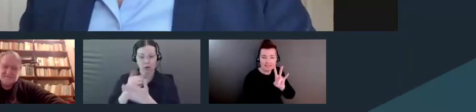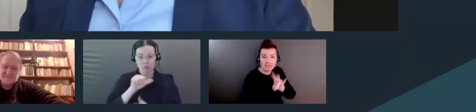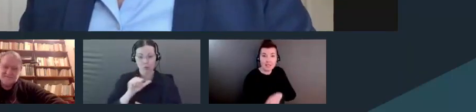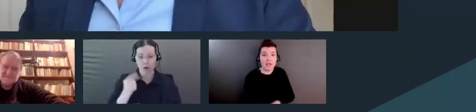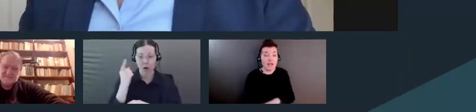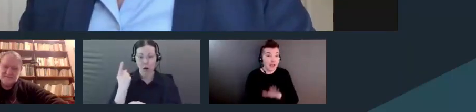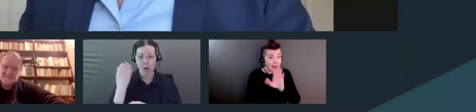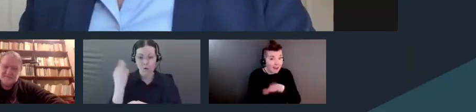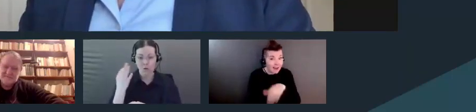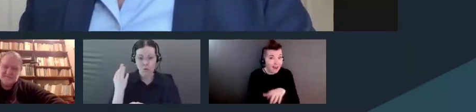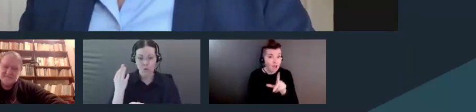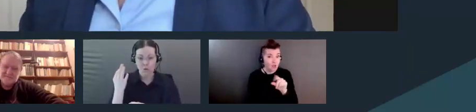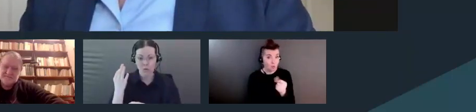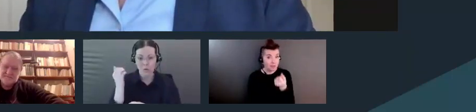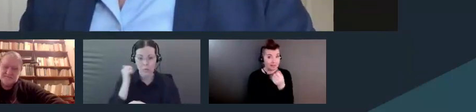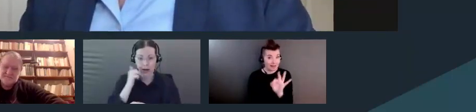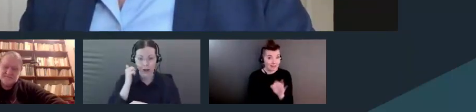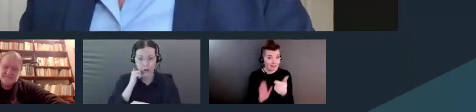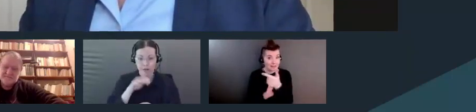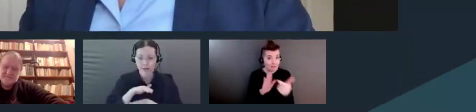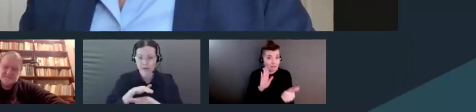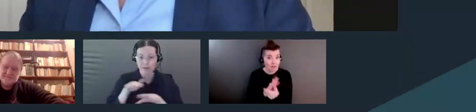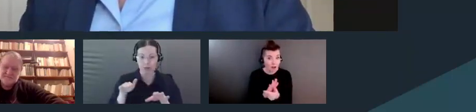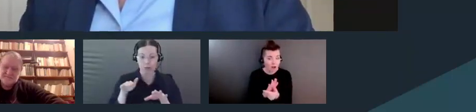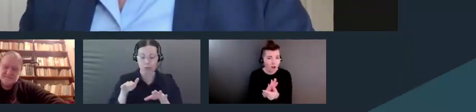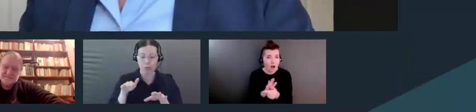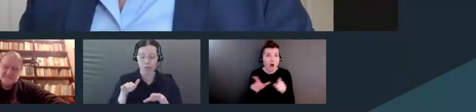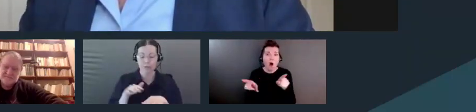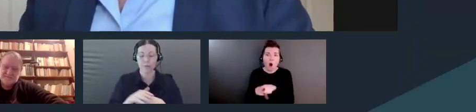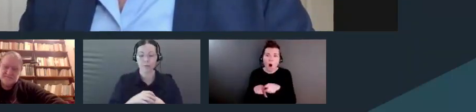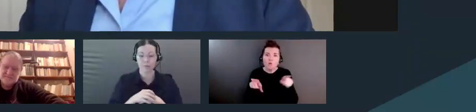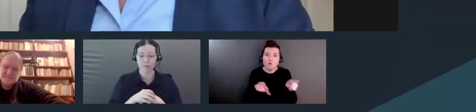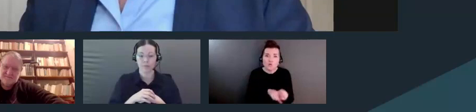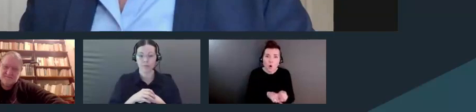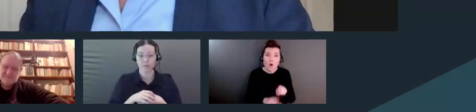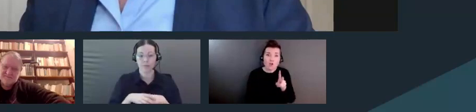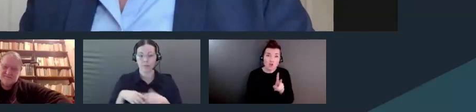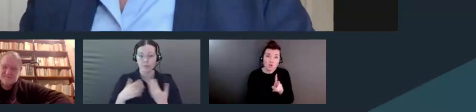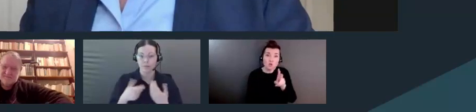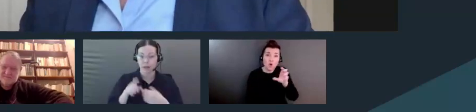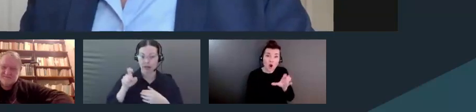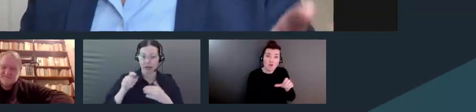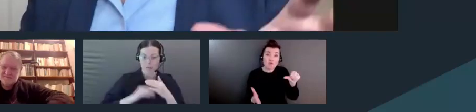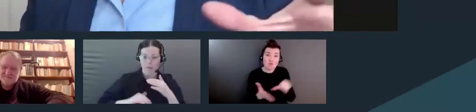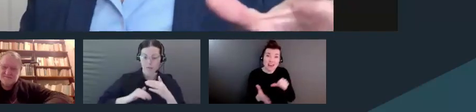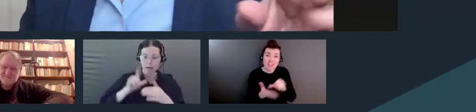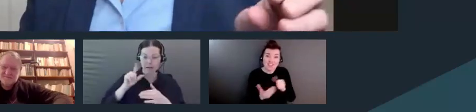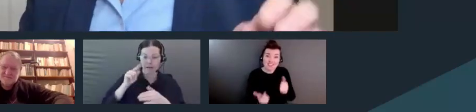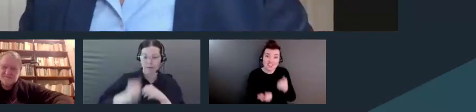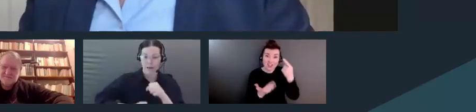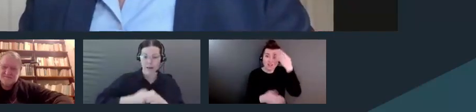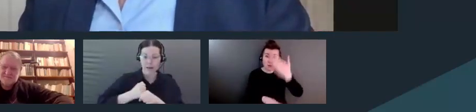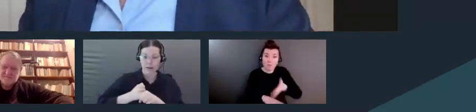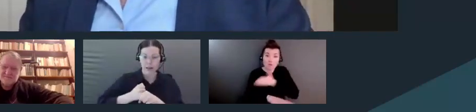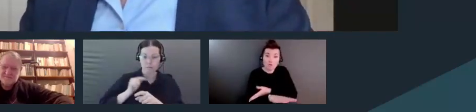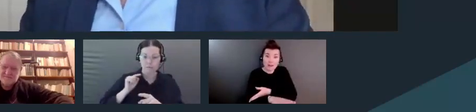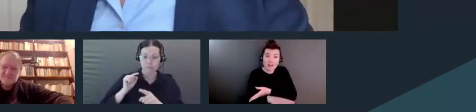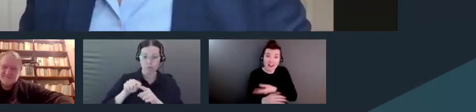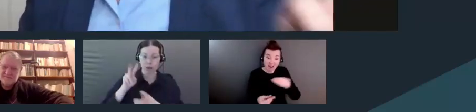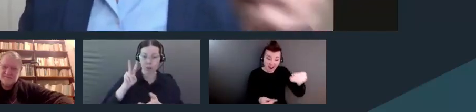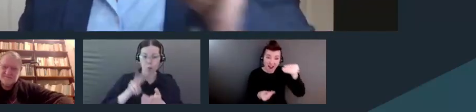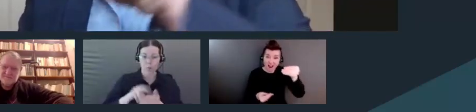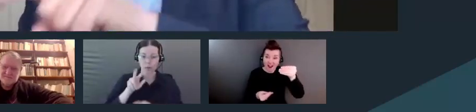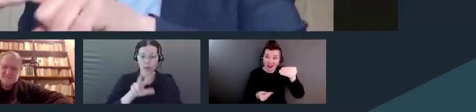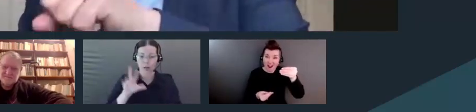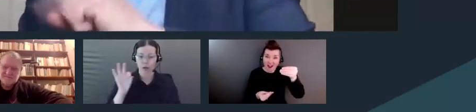2019 law didn't include any input from the 200 pages of suggestions for improvement that were collected during